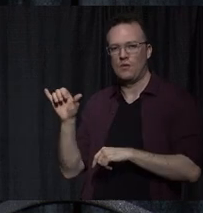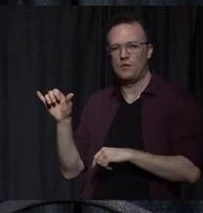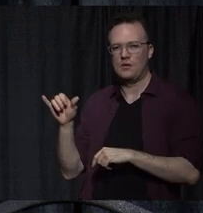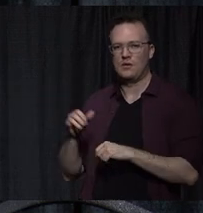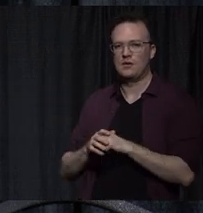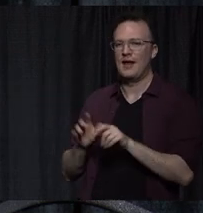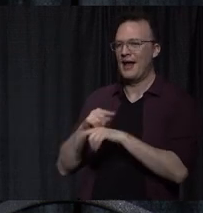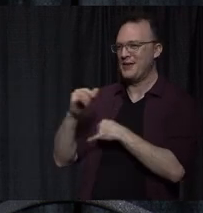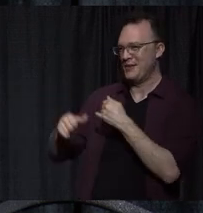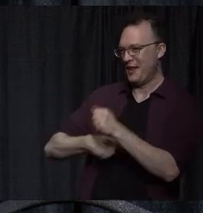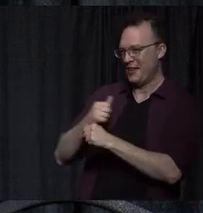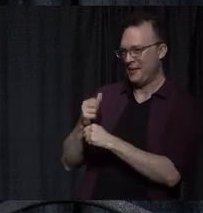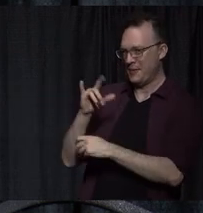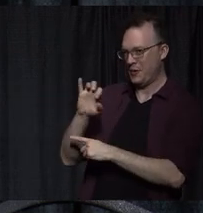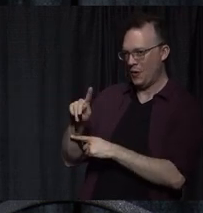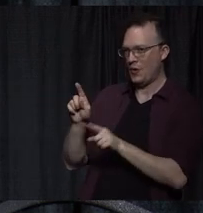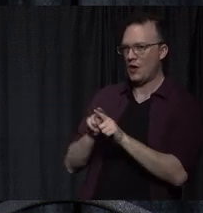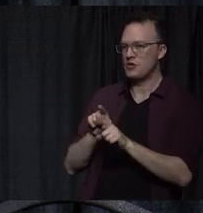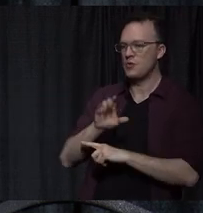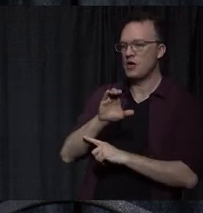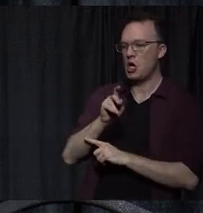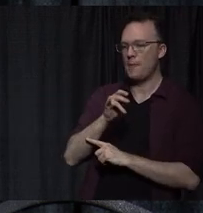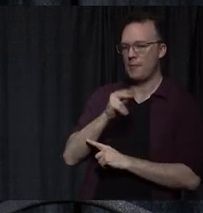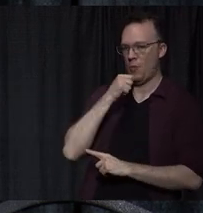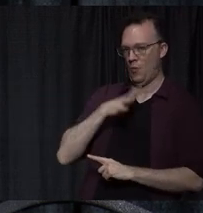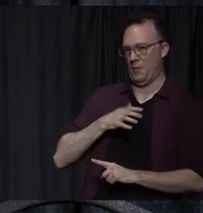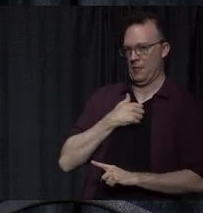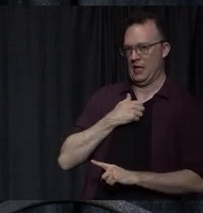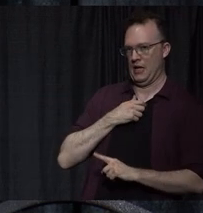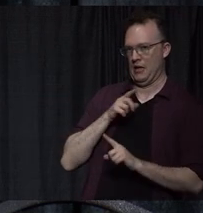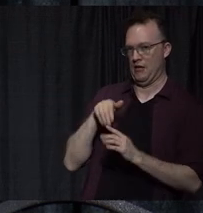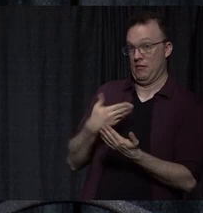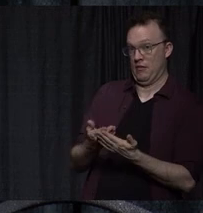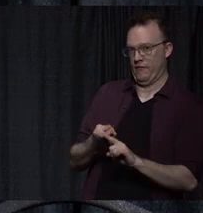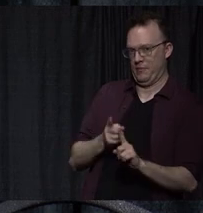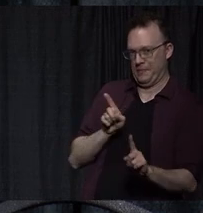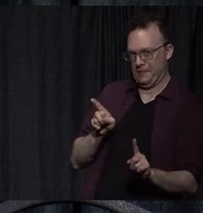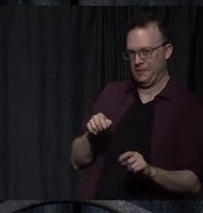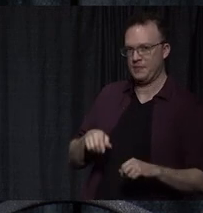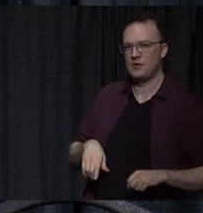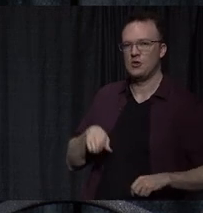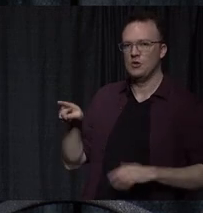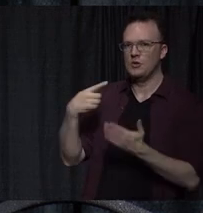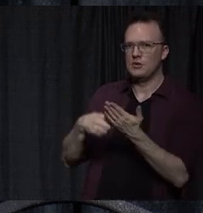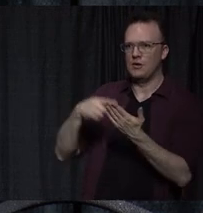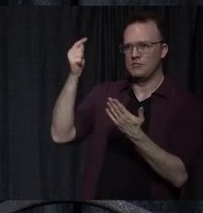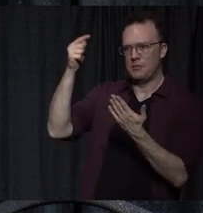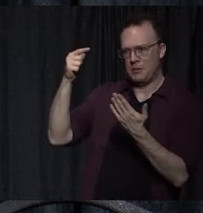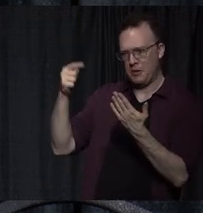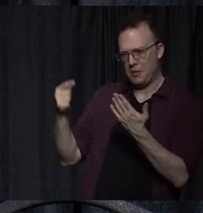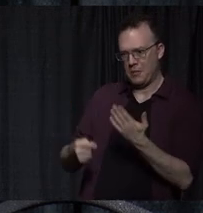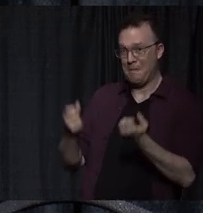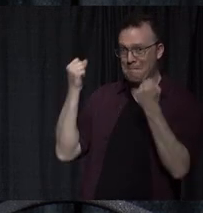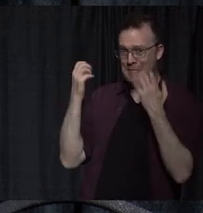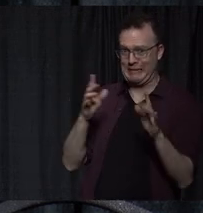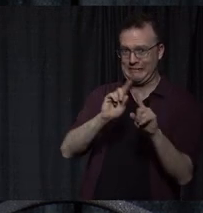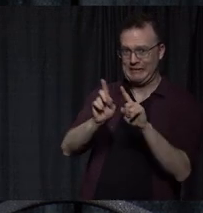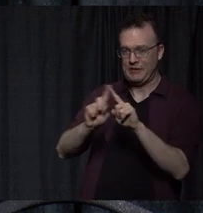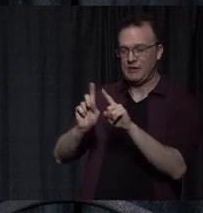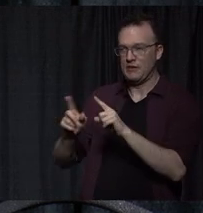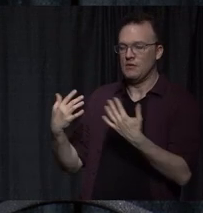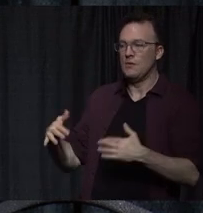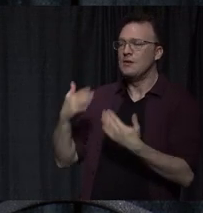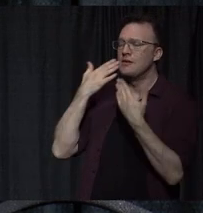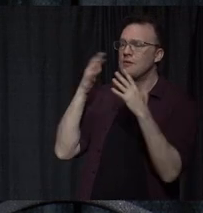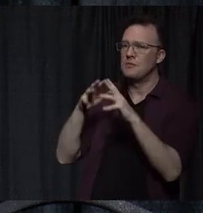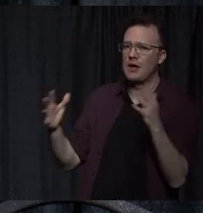York alumni, but also as a Caribbean woman myself. You spoke to so many poignant points tonight, and I really